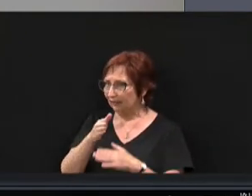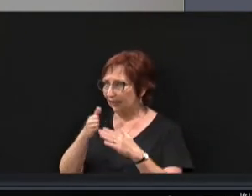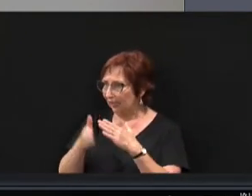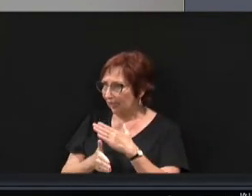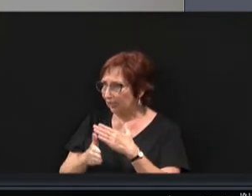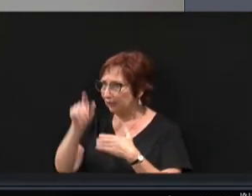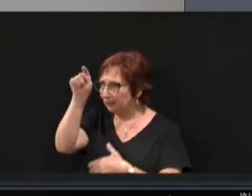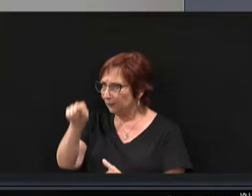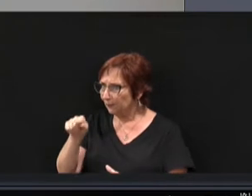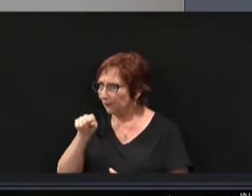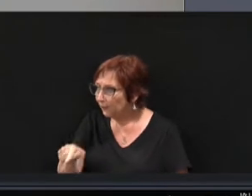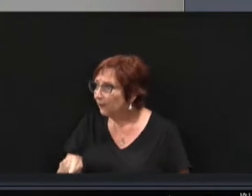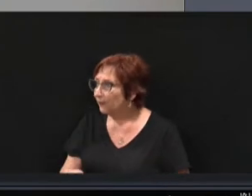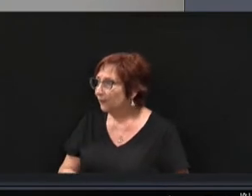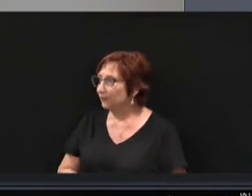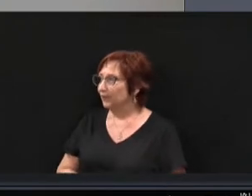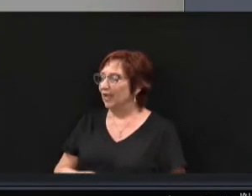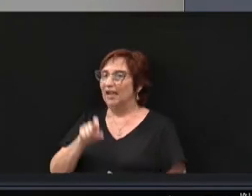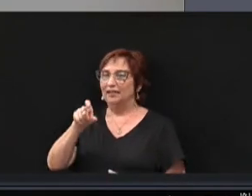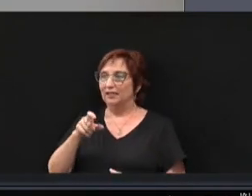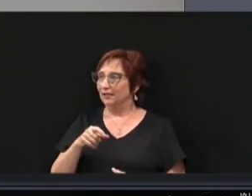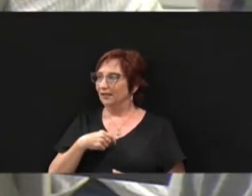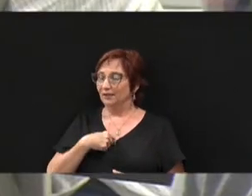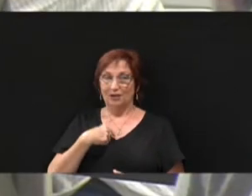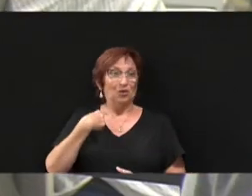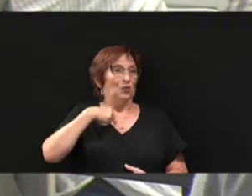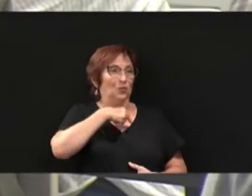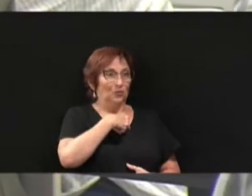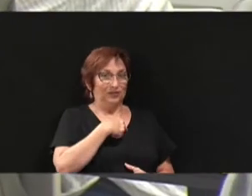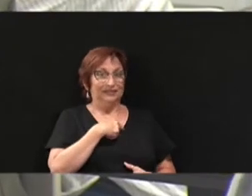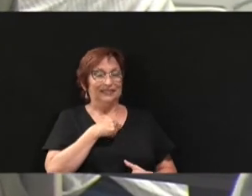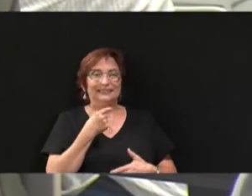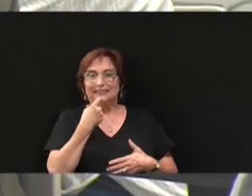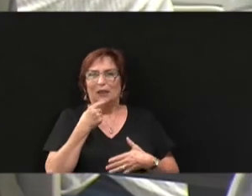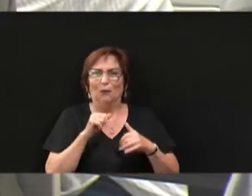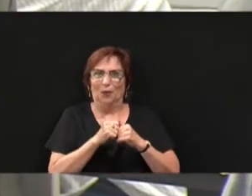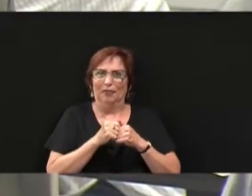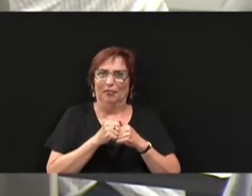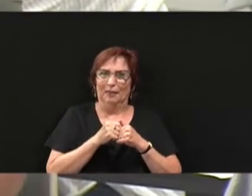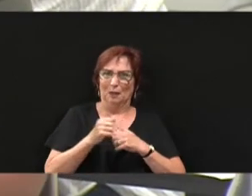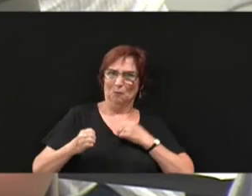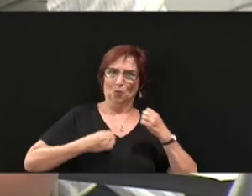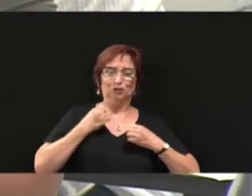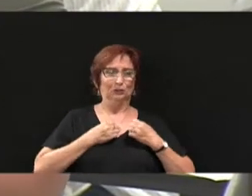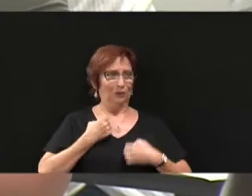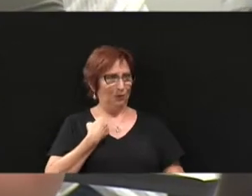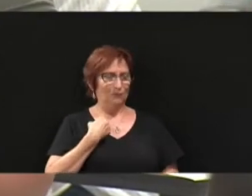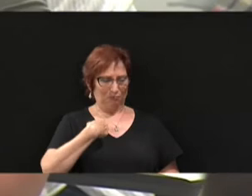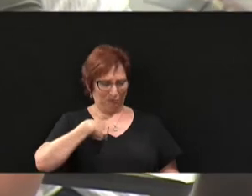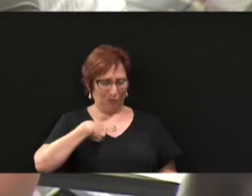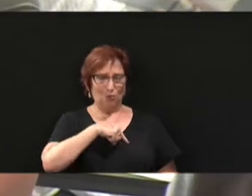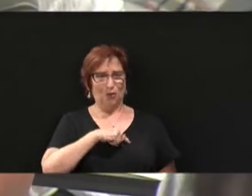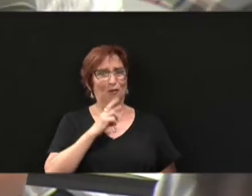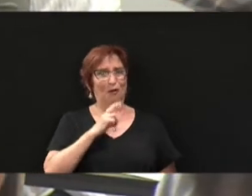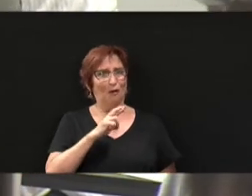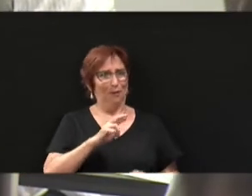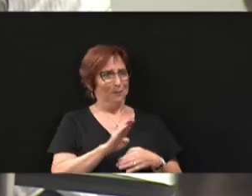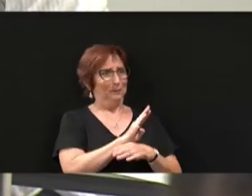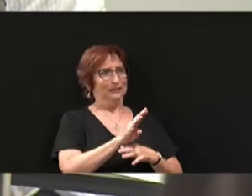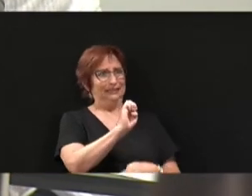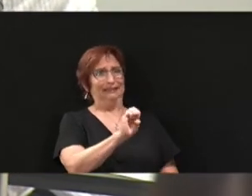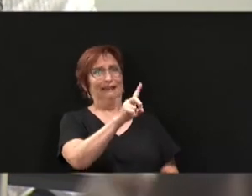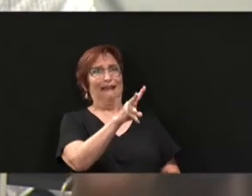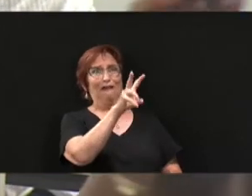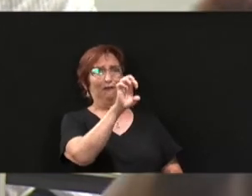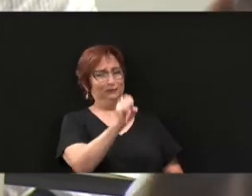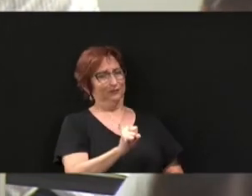point, that fluency piece. All right, there you go. Good job. All